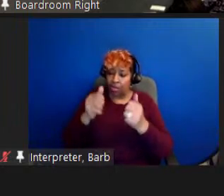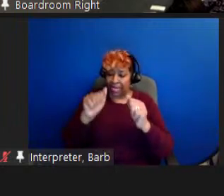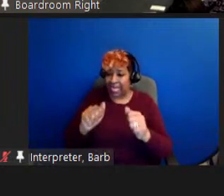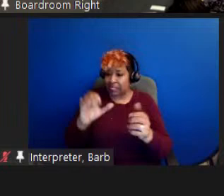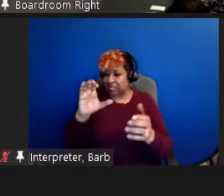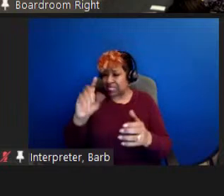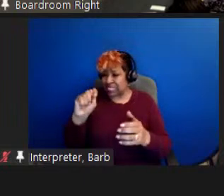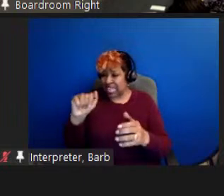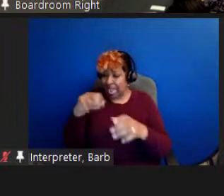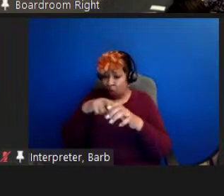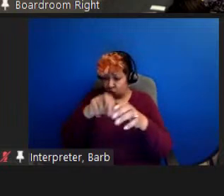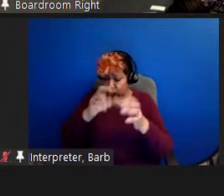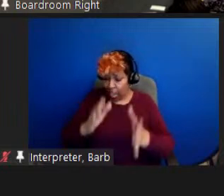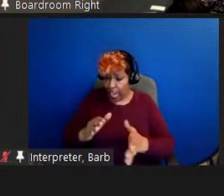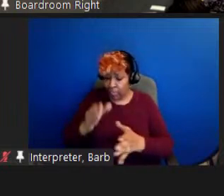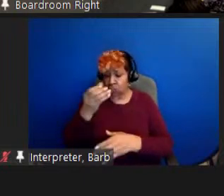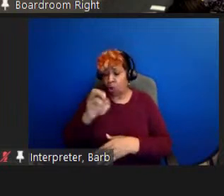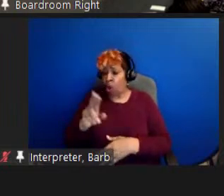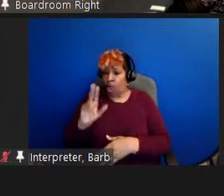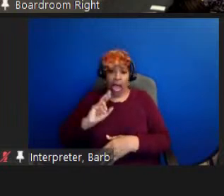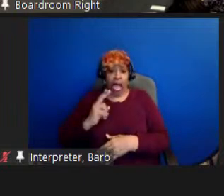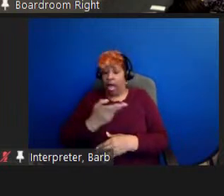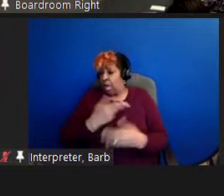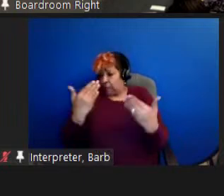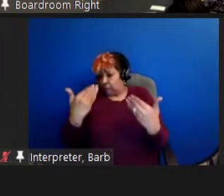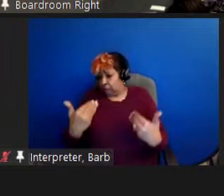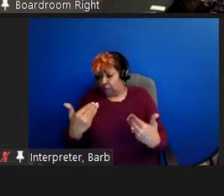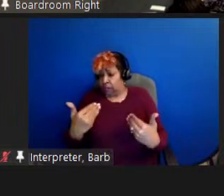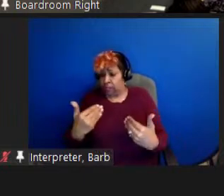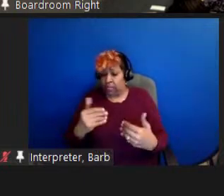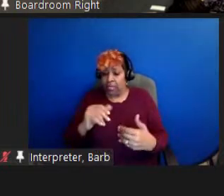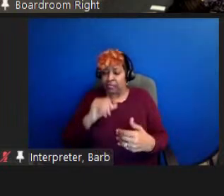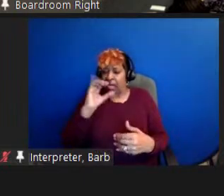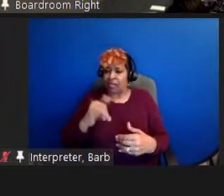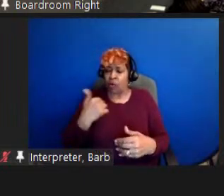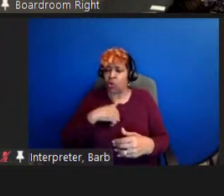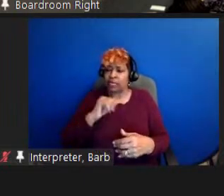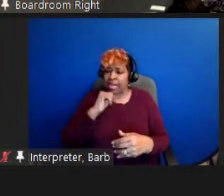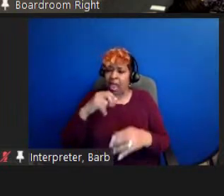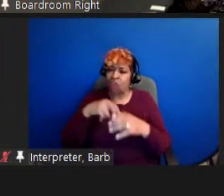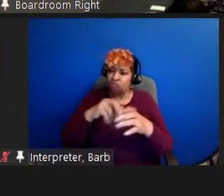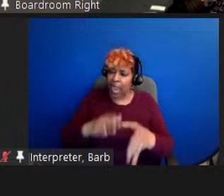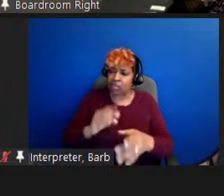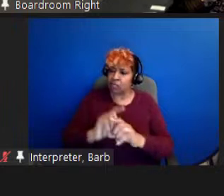CTA writers, or even us, not that we aren't writers, but